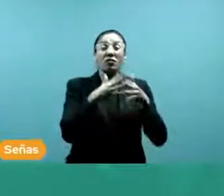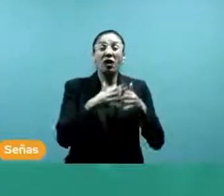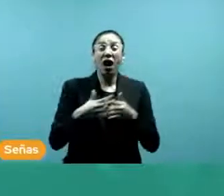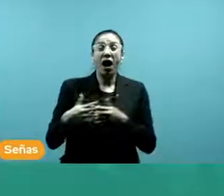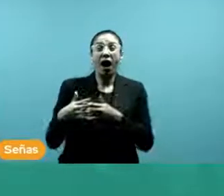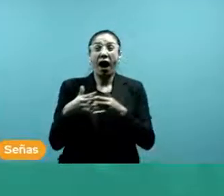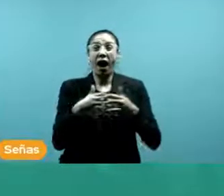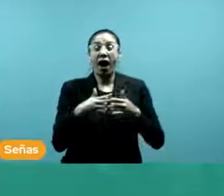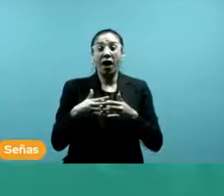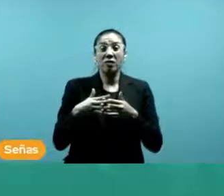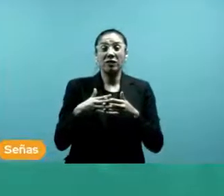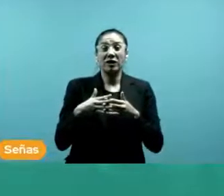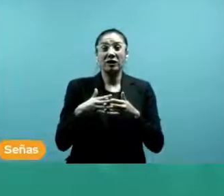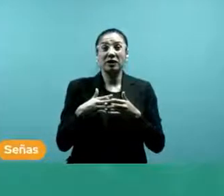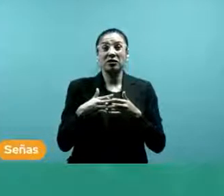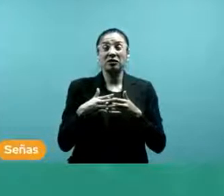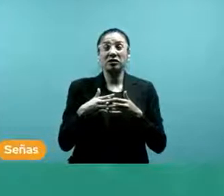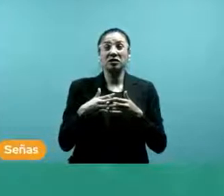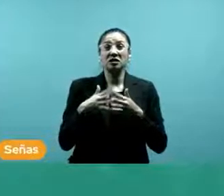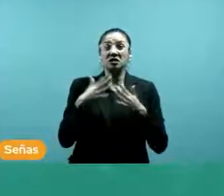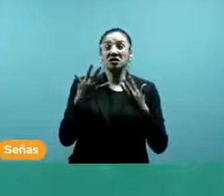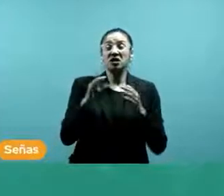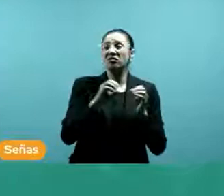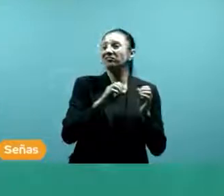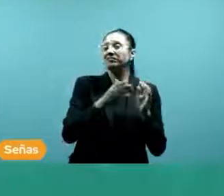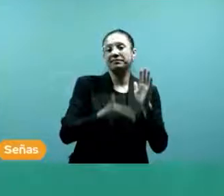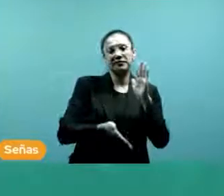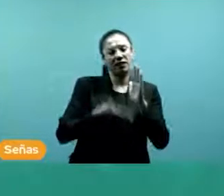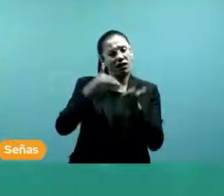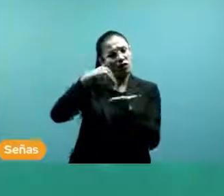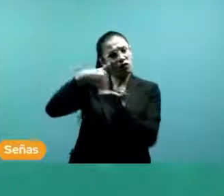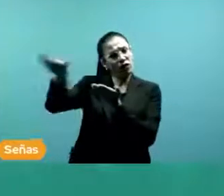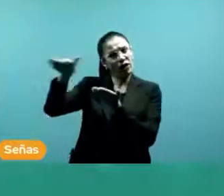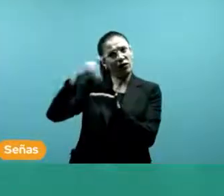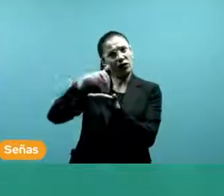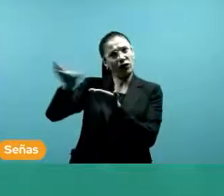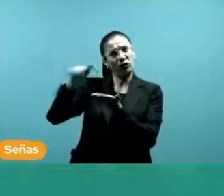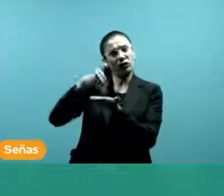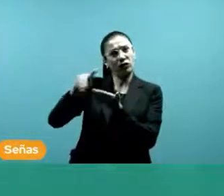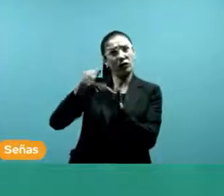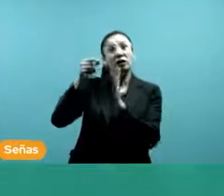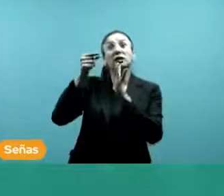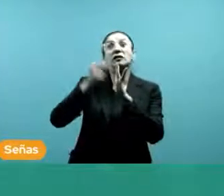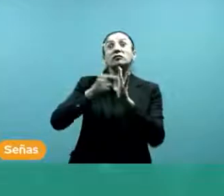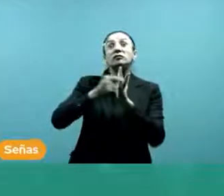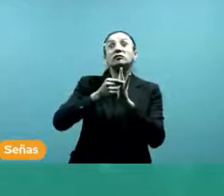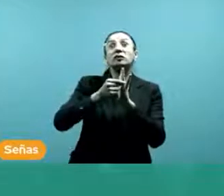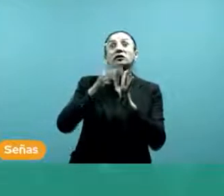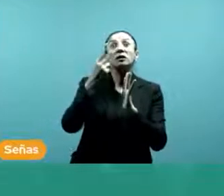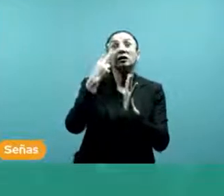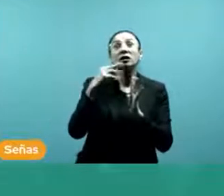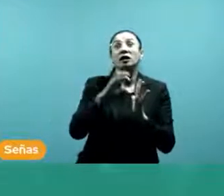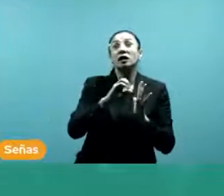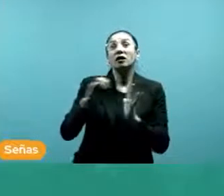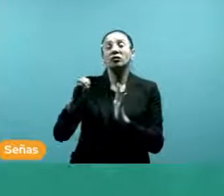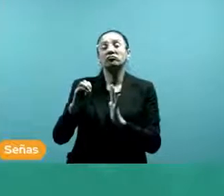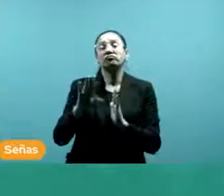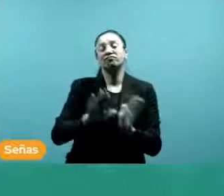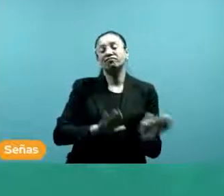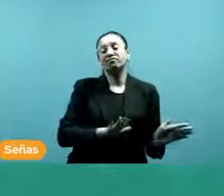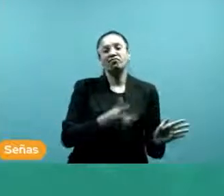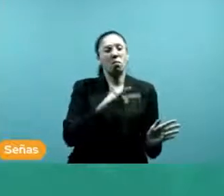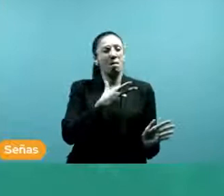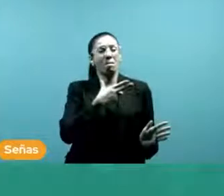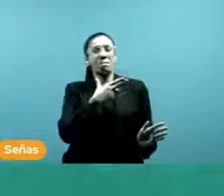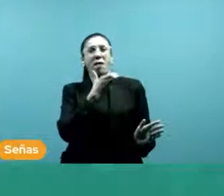were deported. His wife and his children were murdered immediately. And Edward Hamel survived asesinados. Only 4 months, and